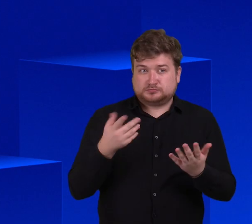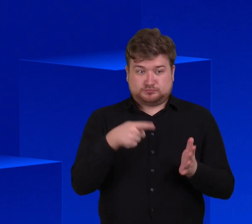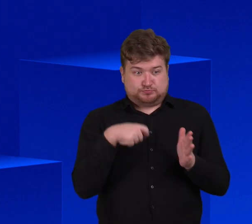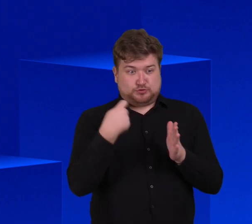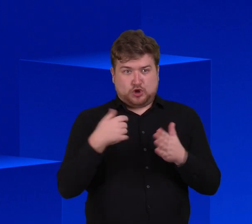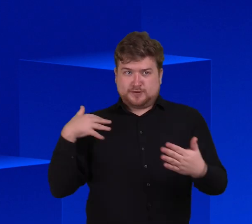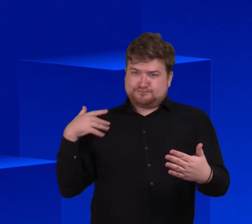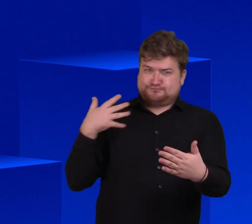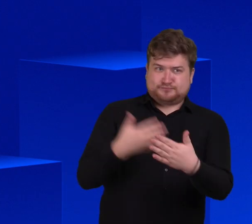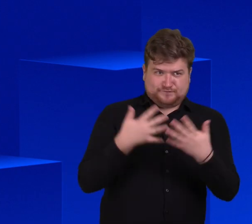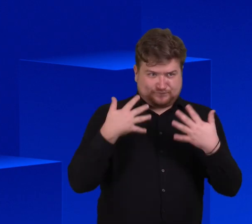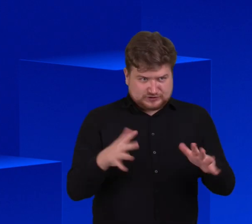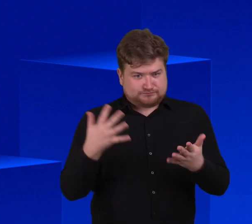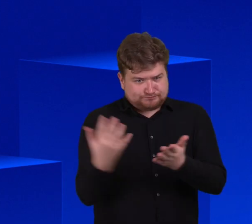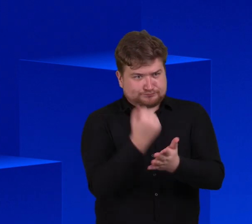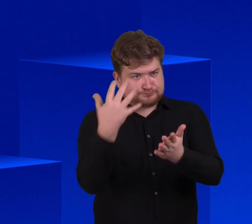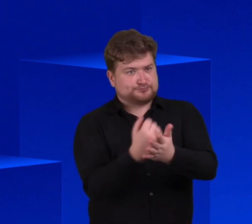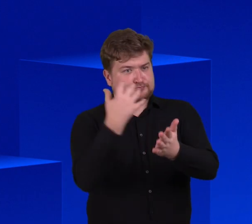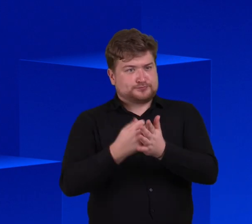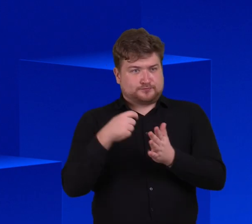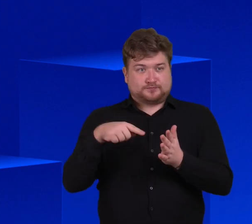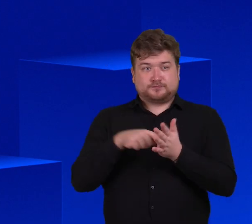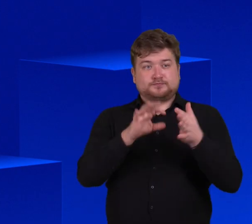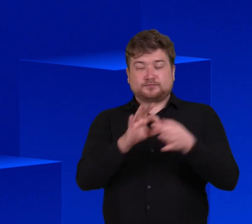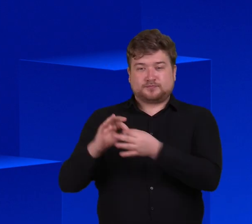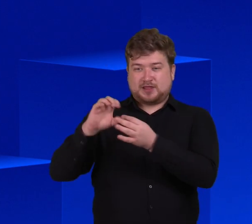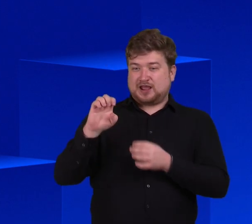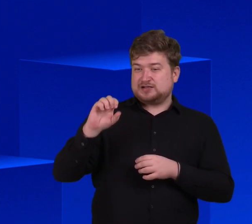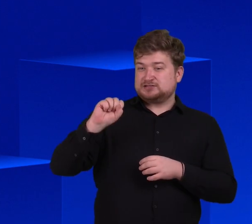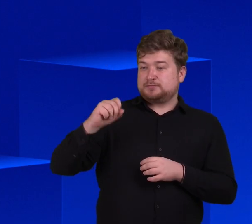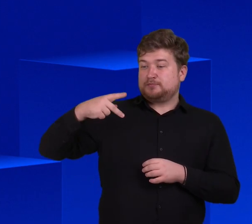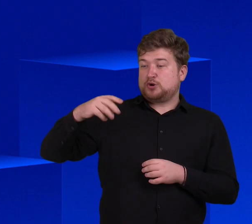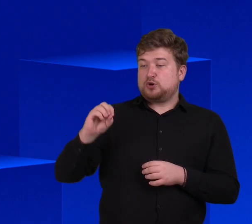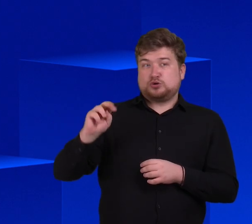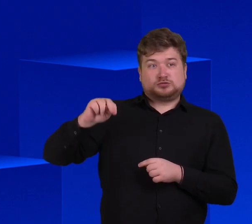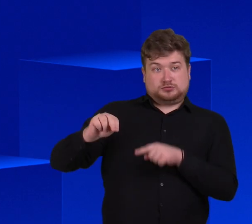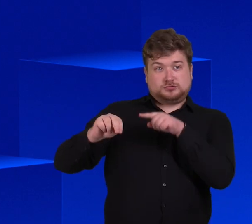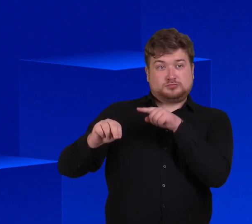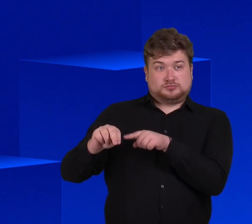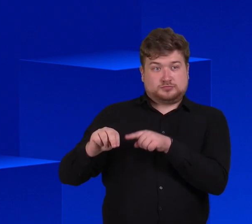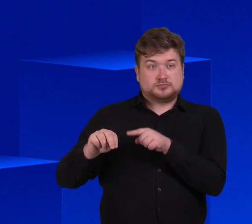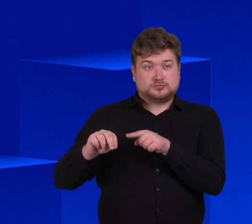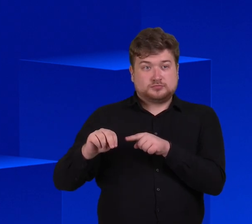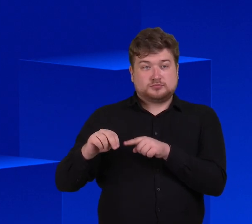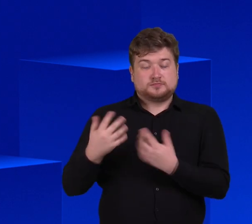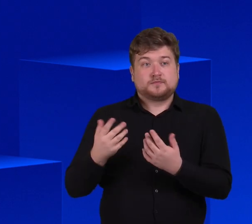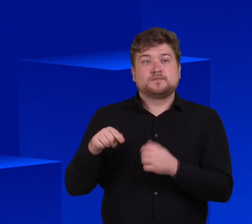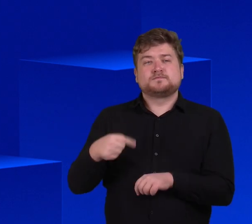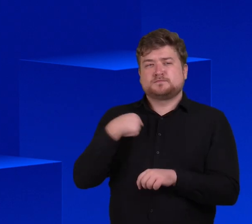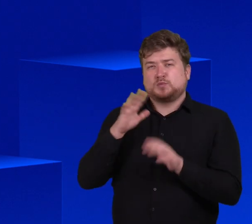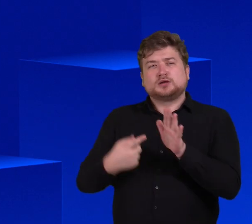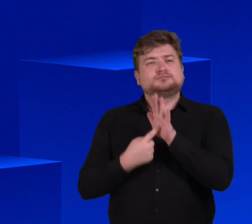some immediate effects of the overlapping shocks that at that time we encountered in